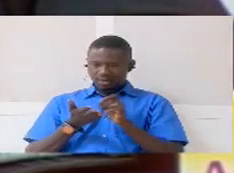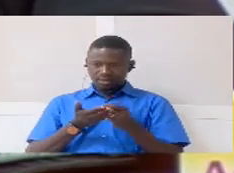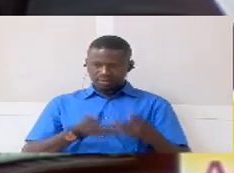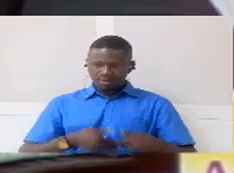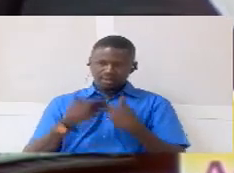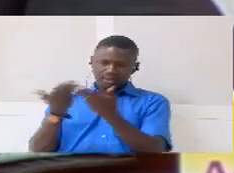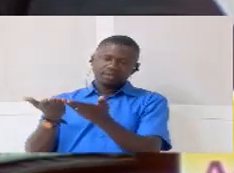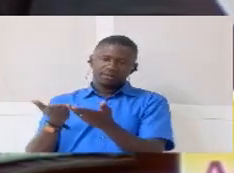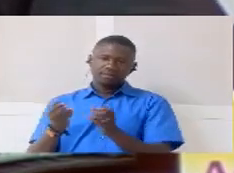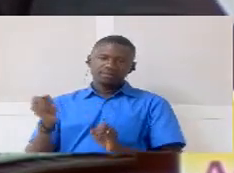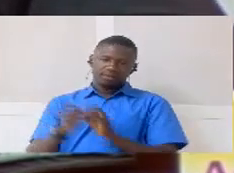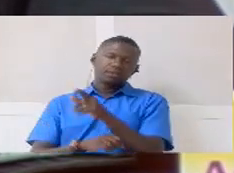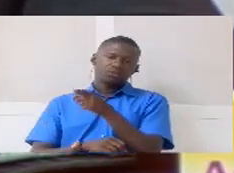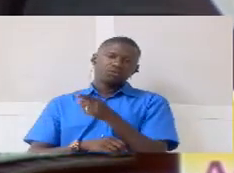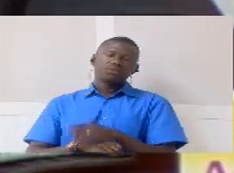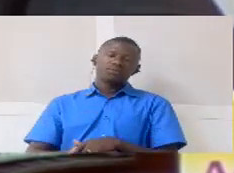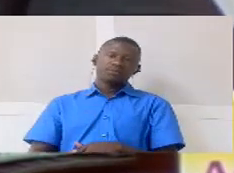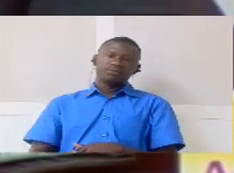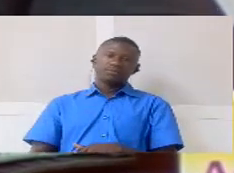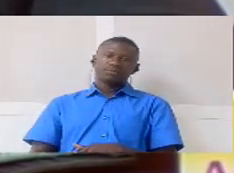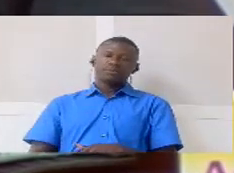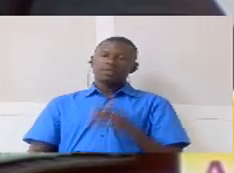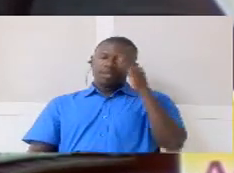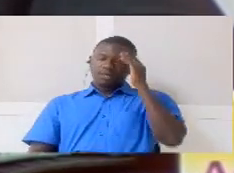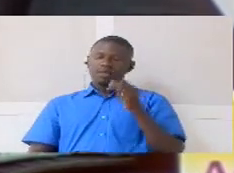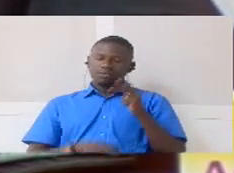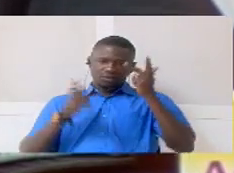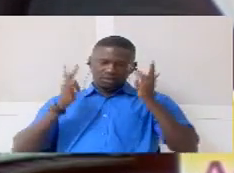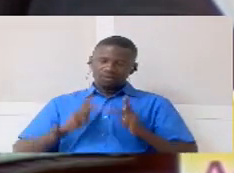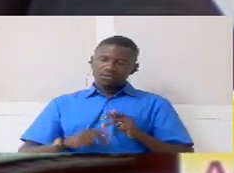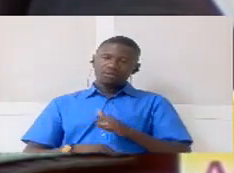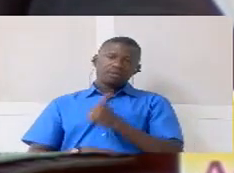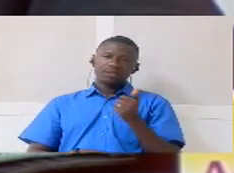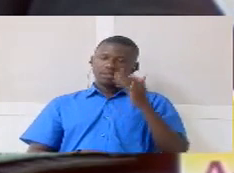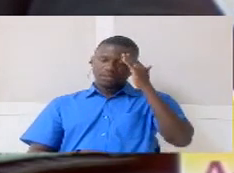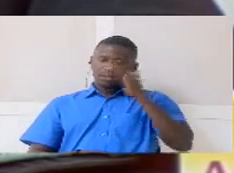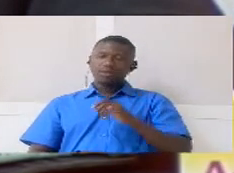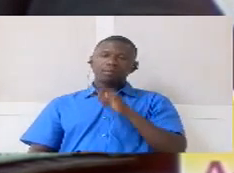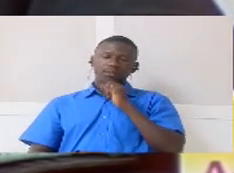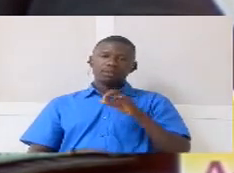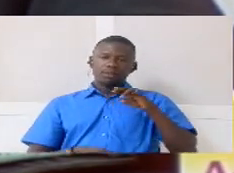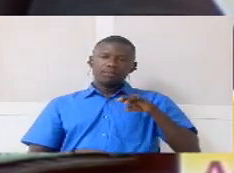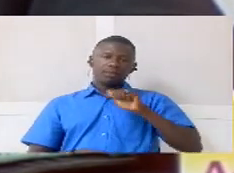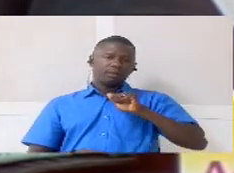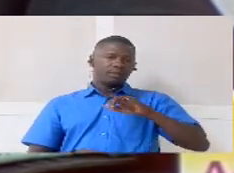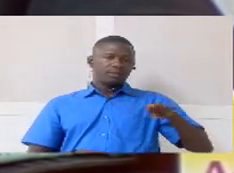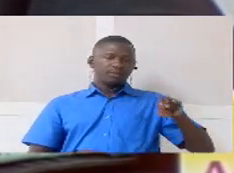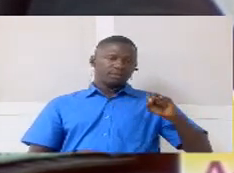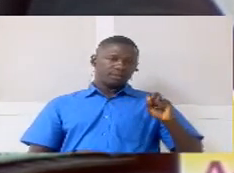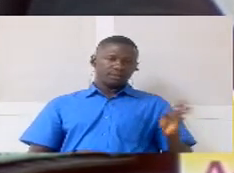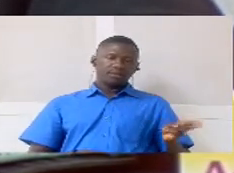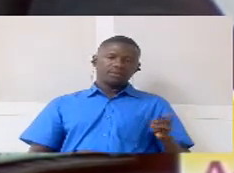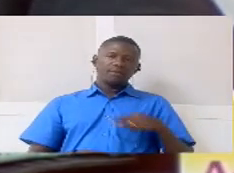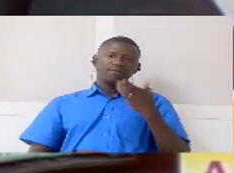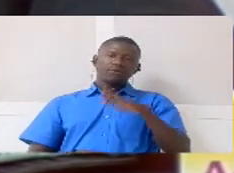Thank you very much my counsel and thank you Mr. Manneh for your testimony and for coming to testify before